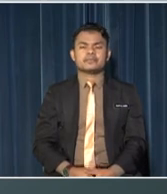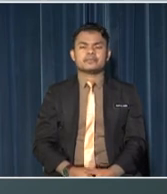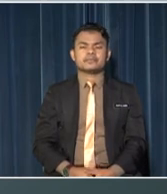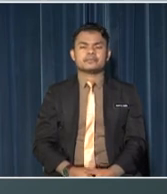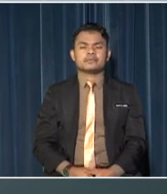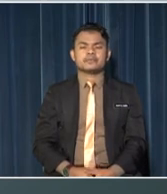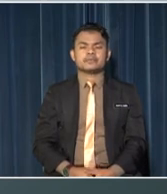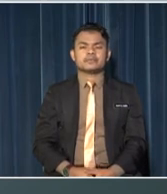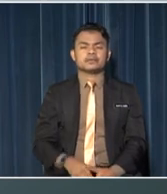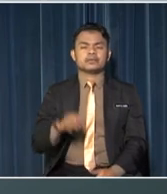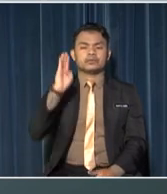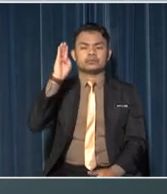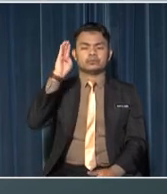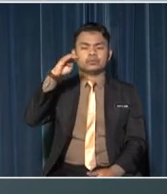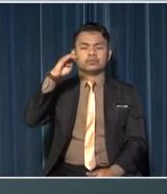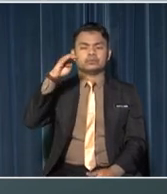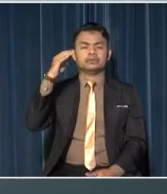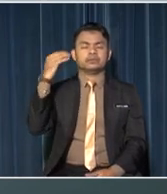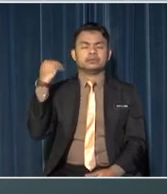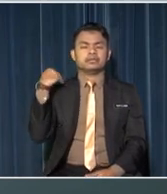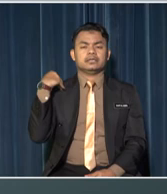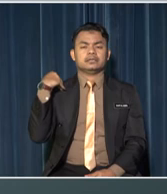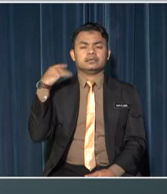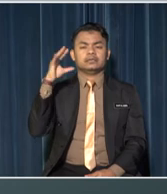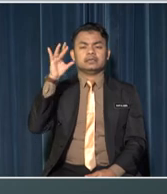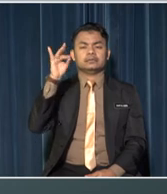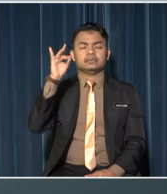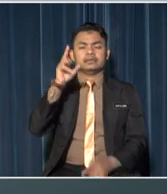A cuboid has 8 vertices.